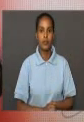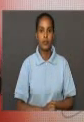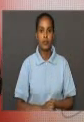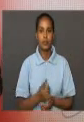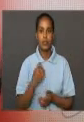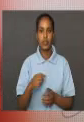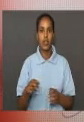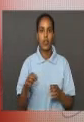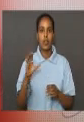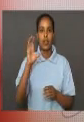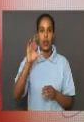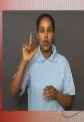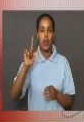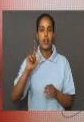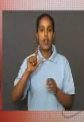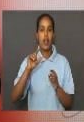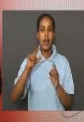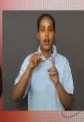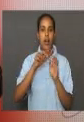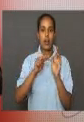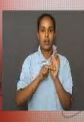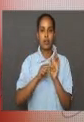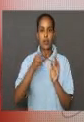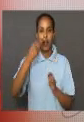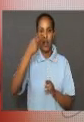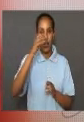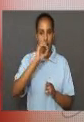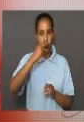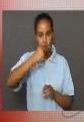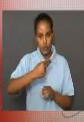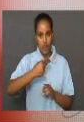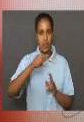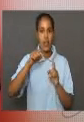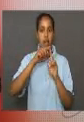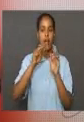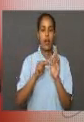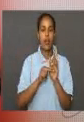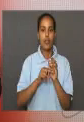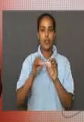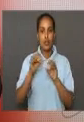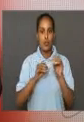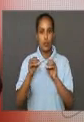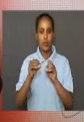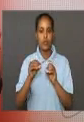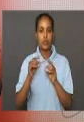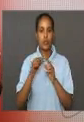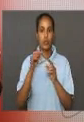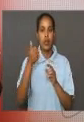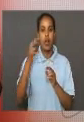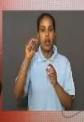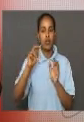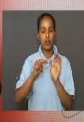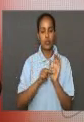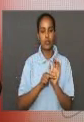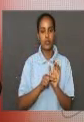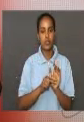The chloride ions and the hydroxide ions move towards the